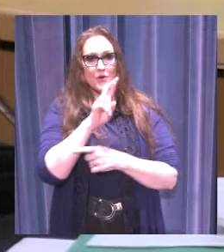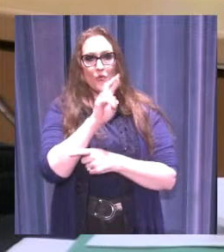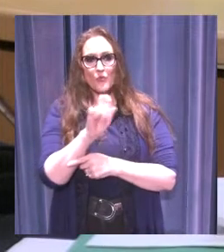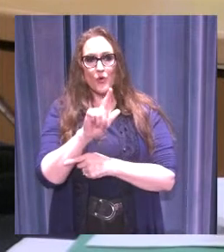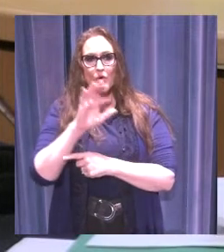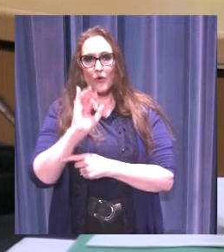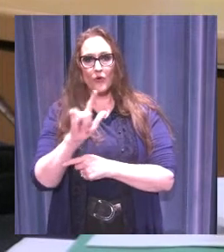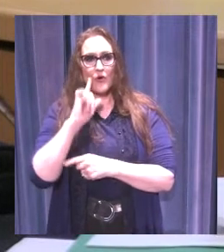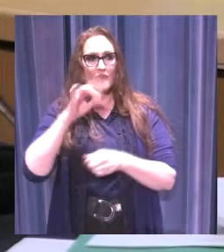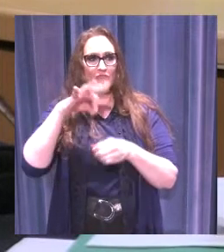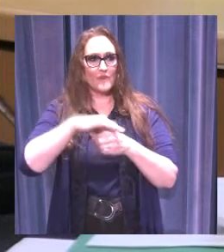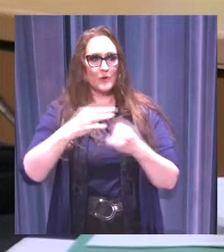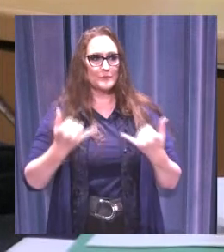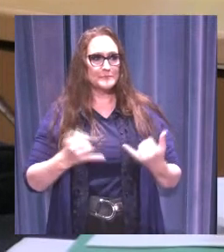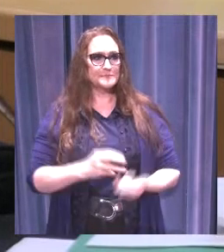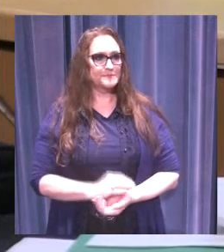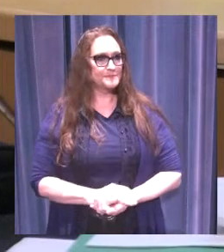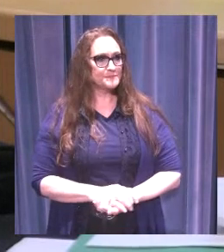vote.